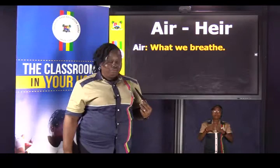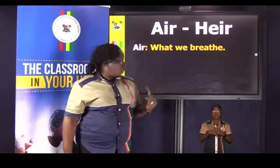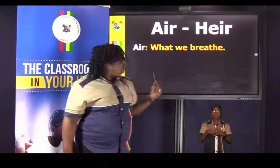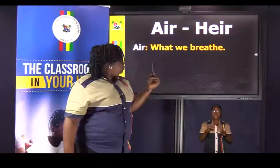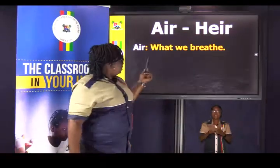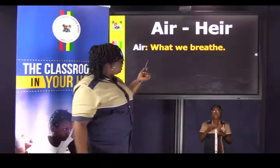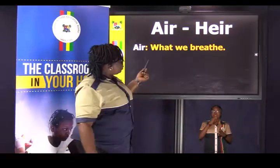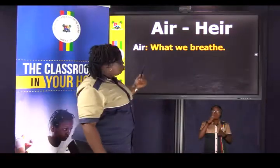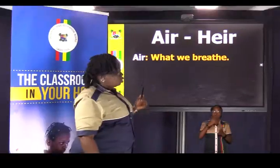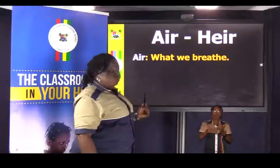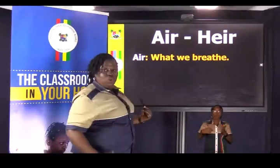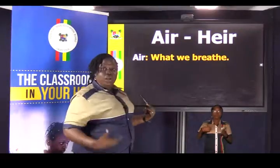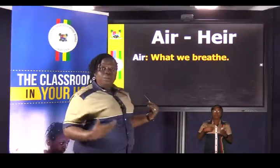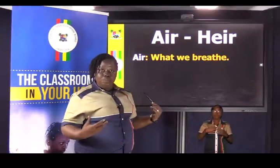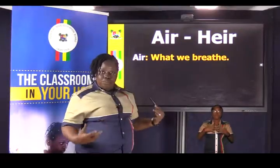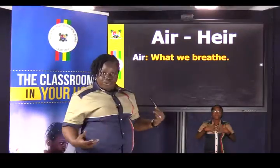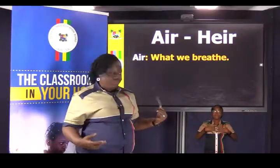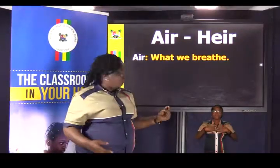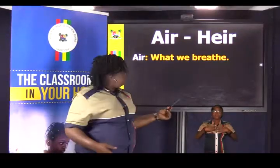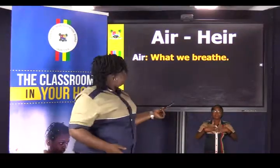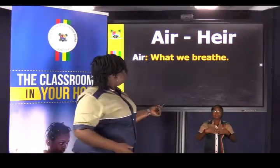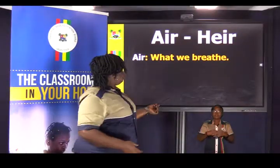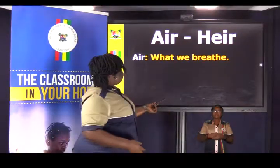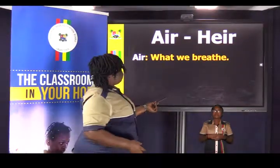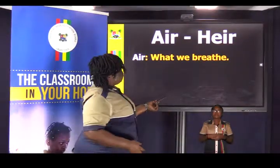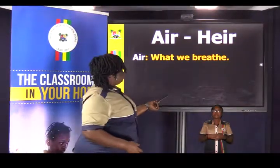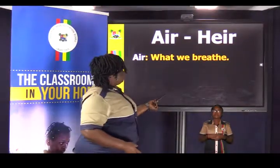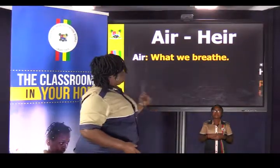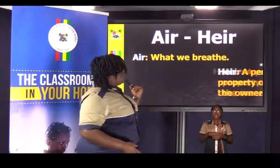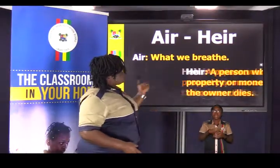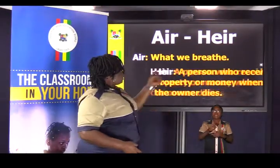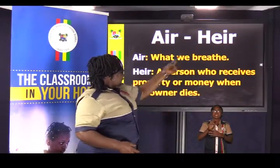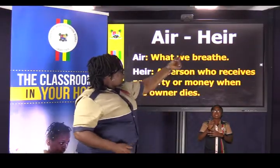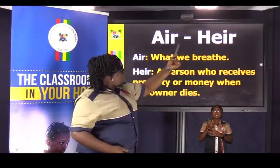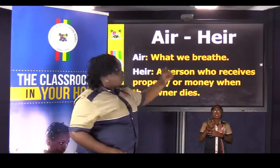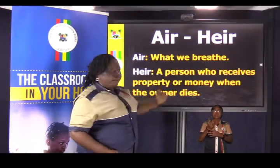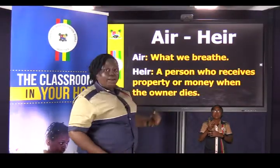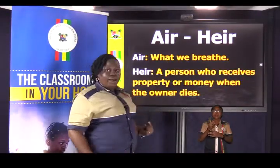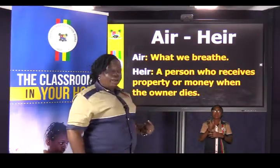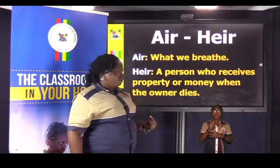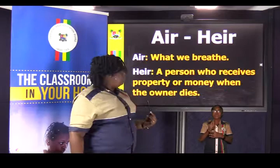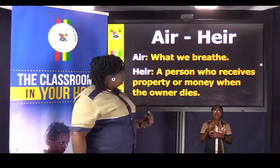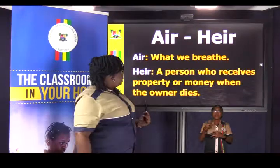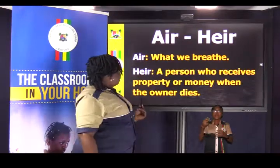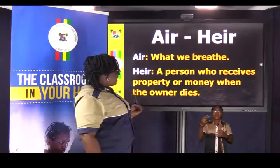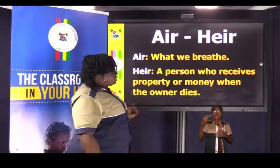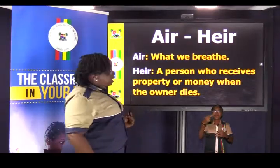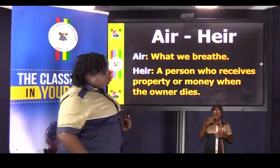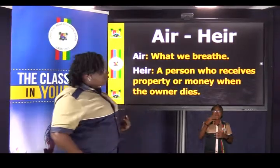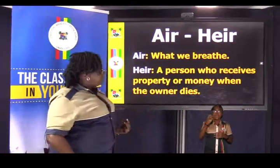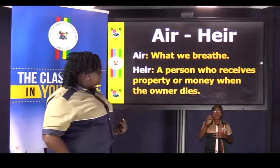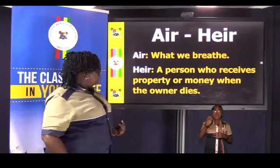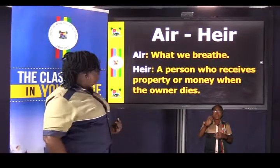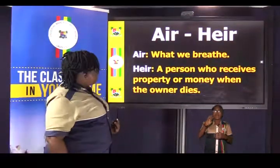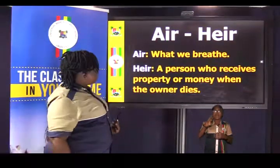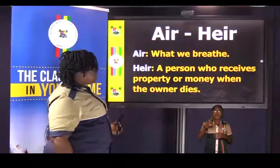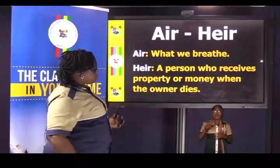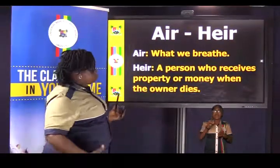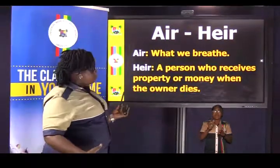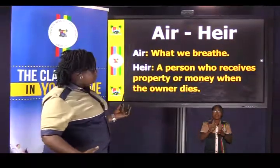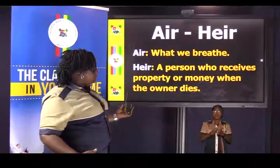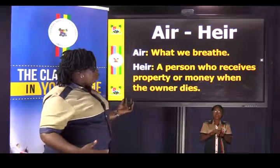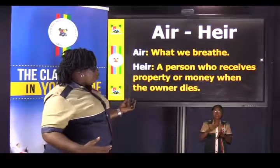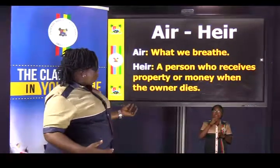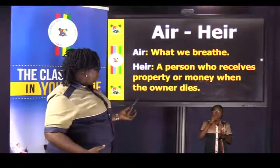Air. That is what we breathe. The second one, hair. That is a person who